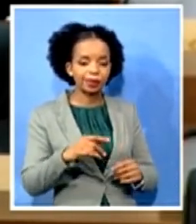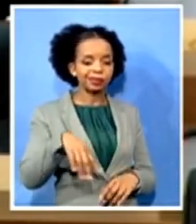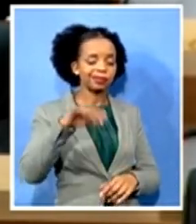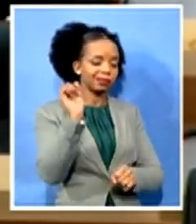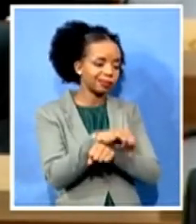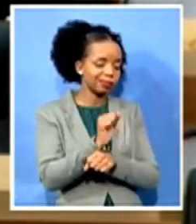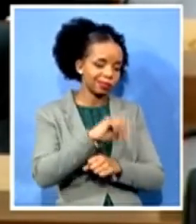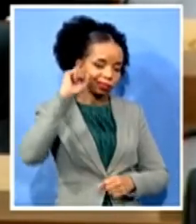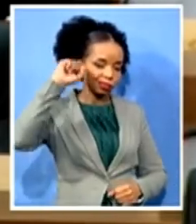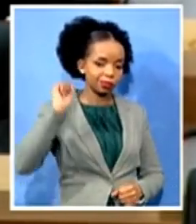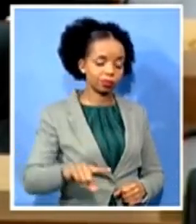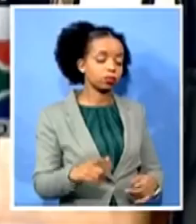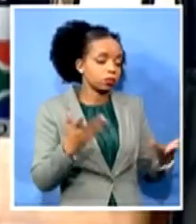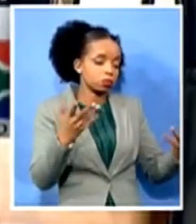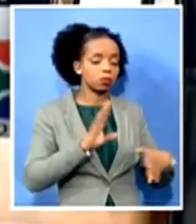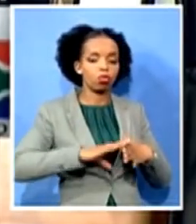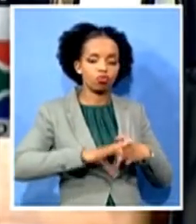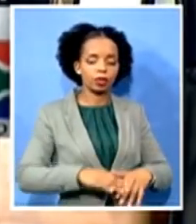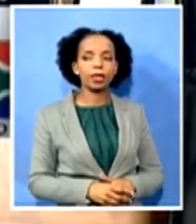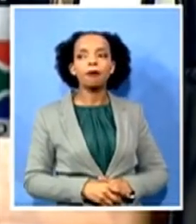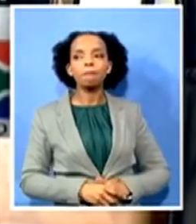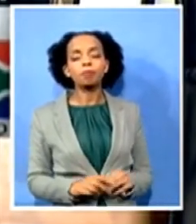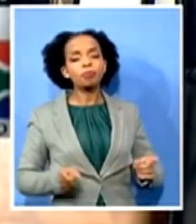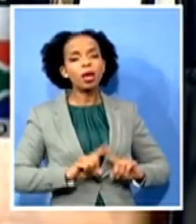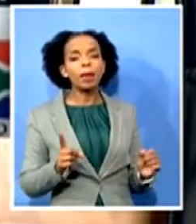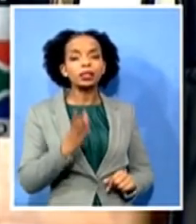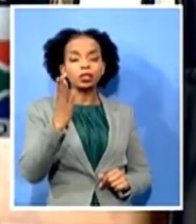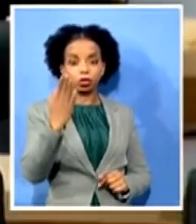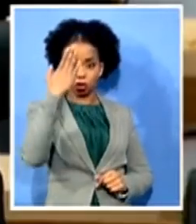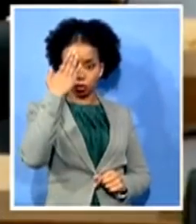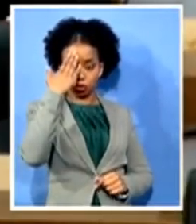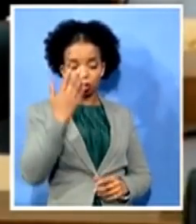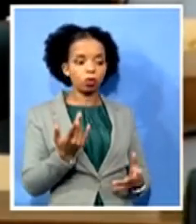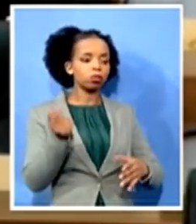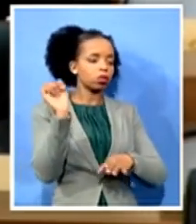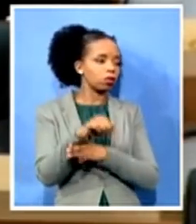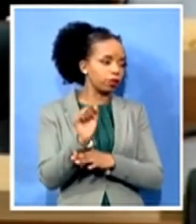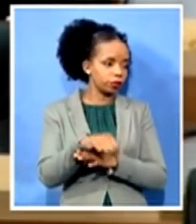you know about its abandonment, correct? That's correct, Chair.